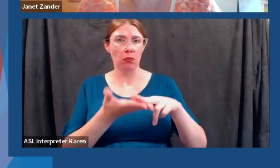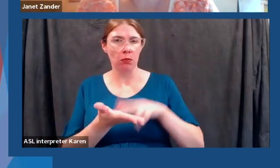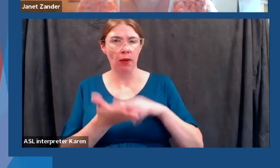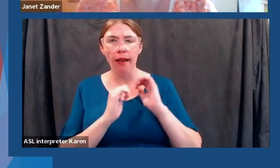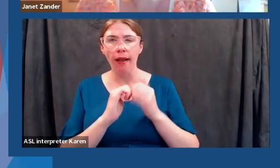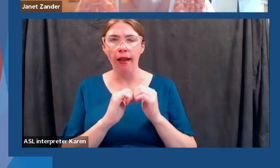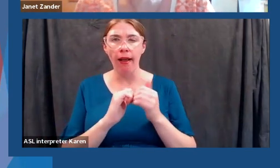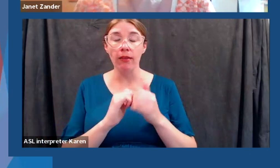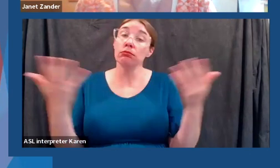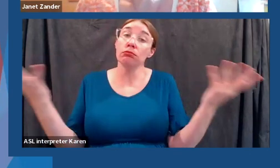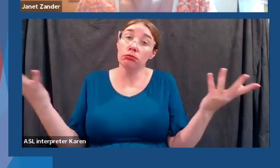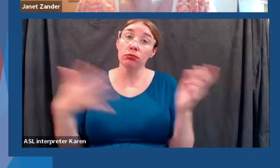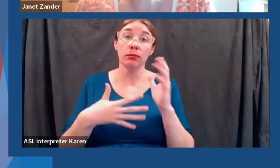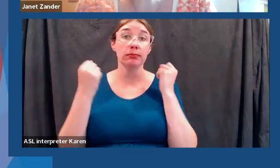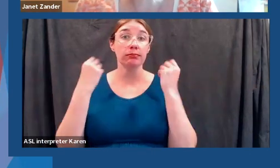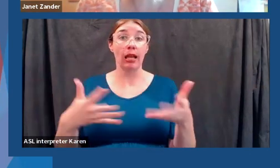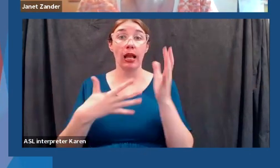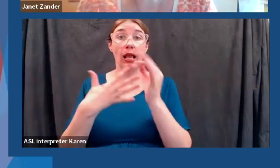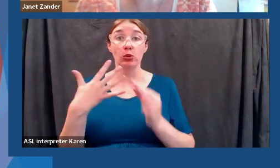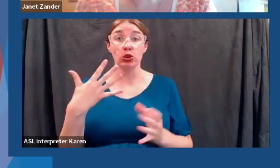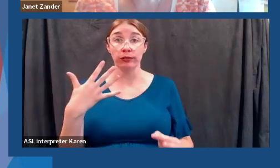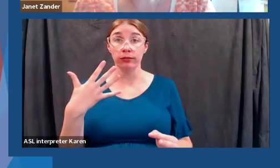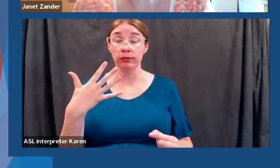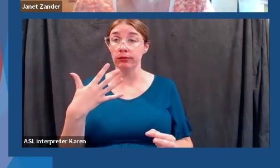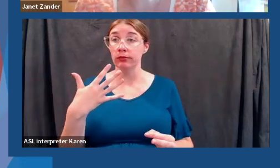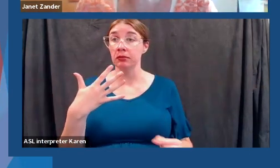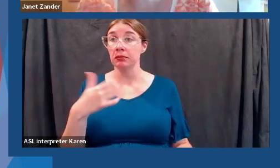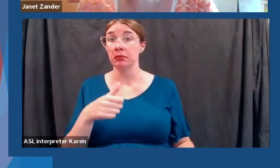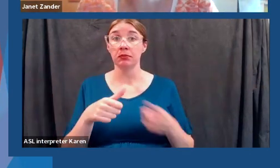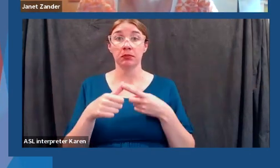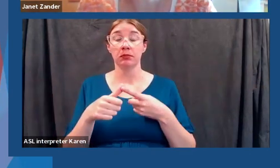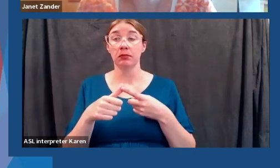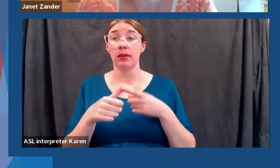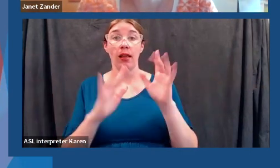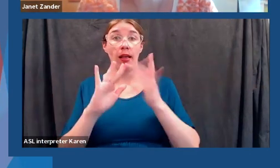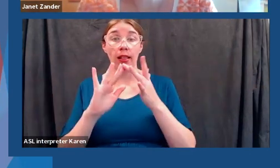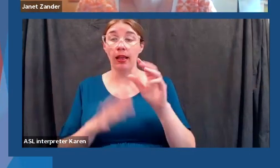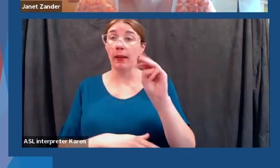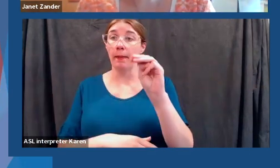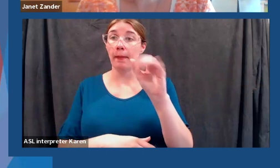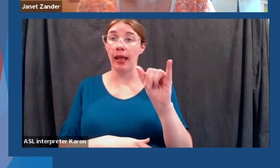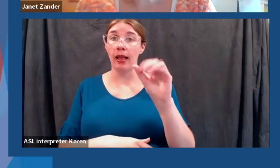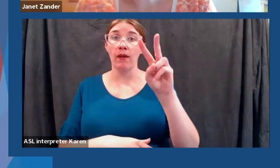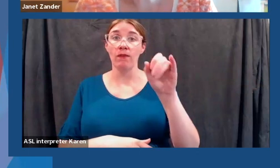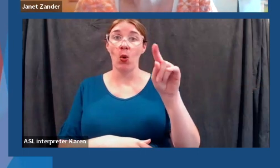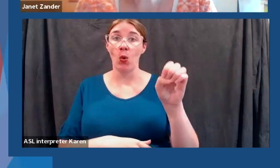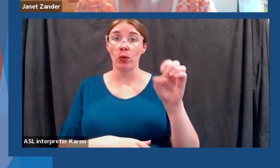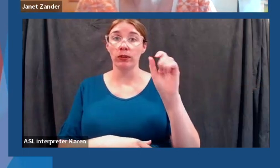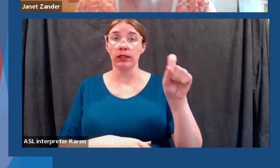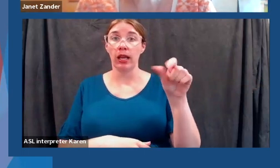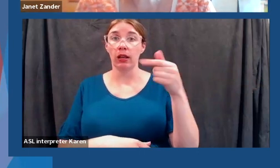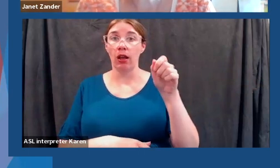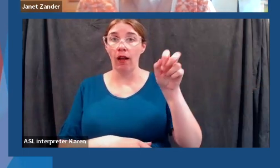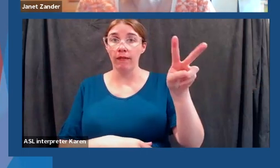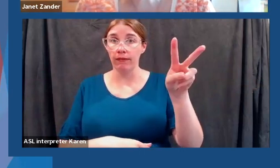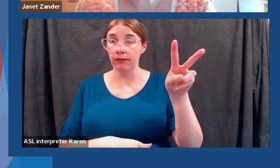of different options for that. The first is to go to myvote.gov online. Anytime up